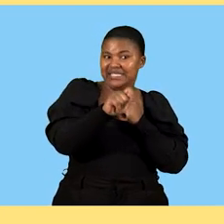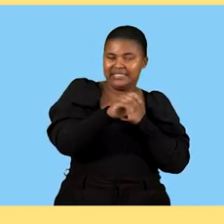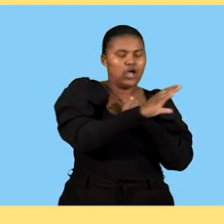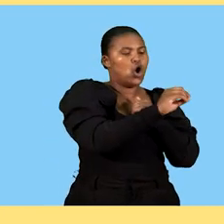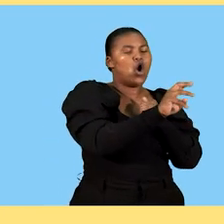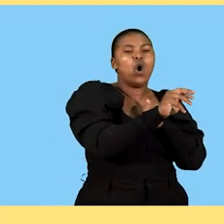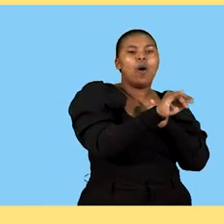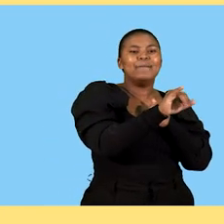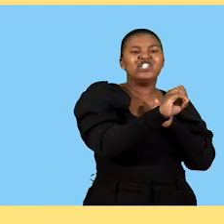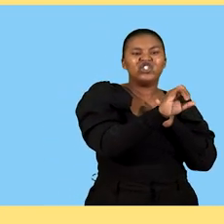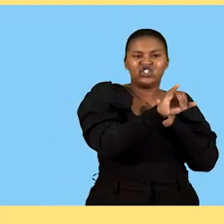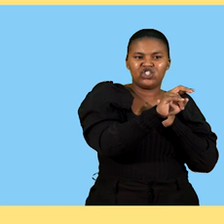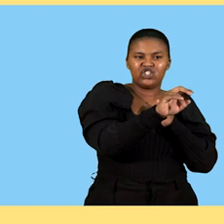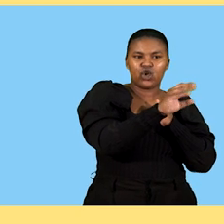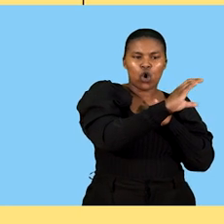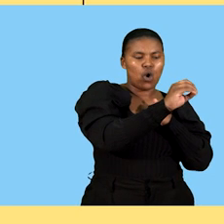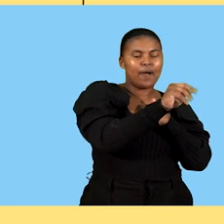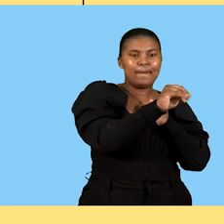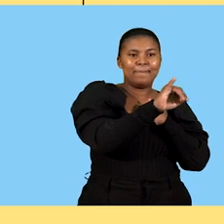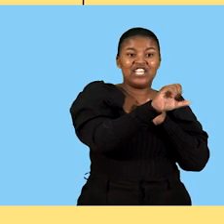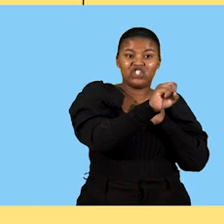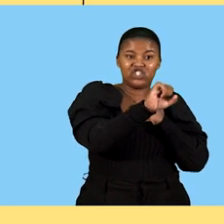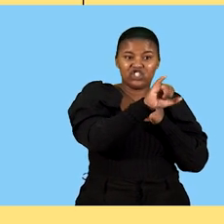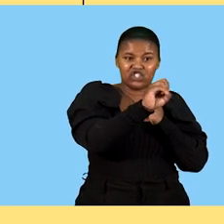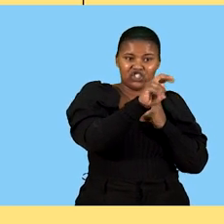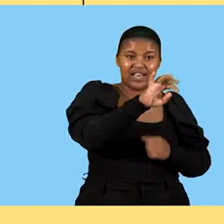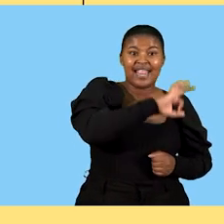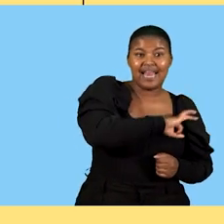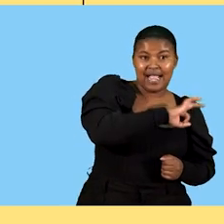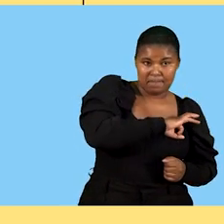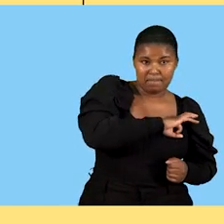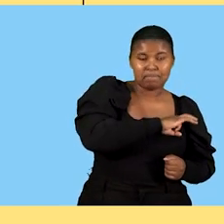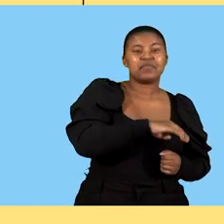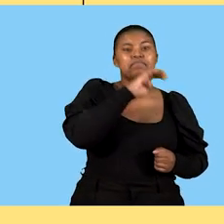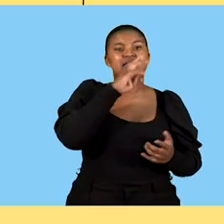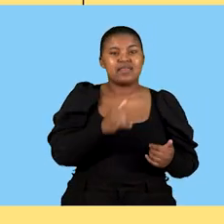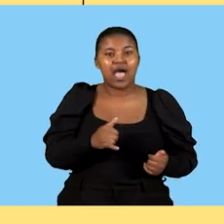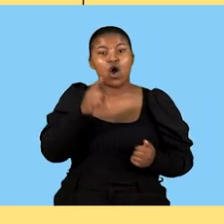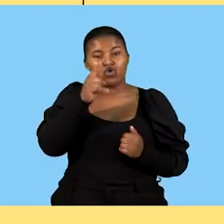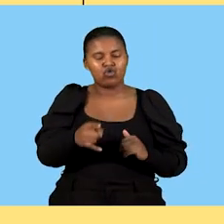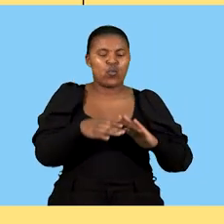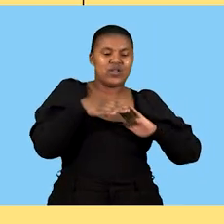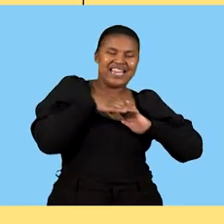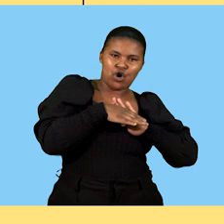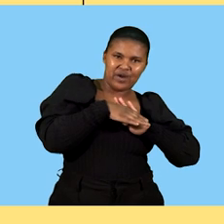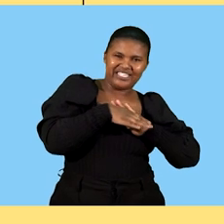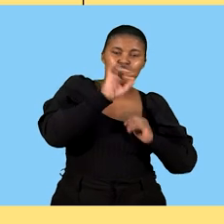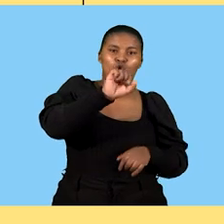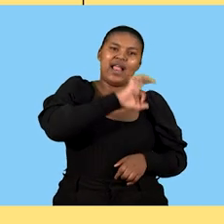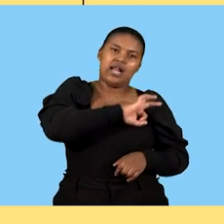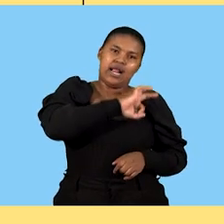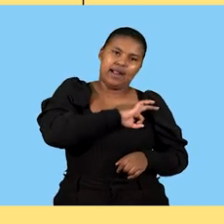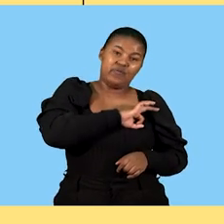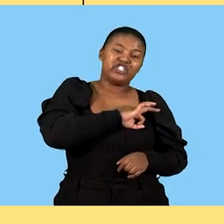is 13,680. Let us now do the accounting equation. On the